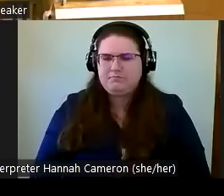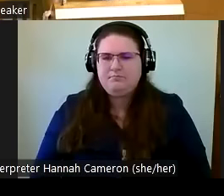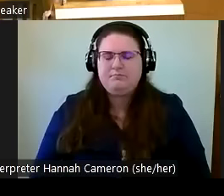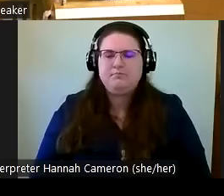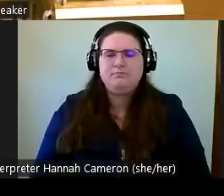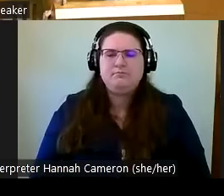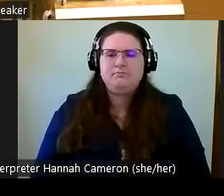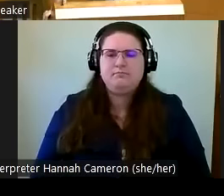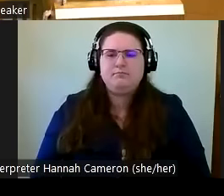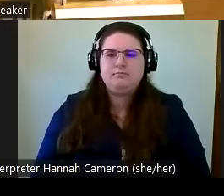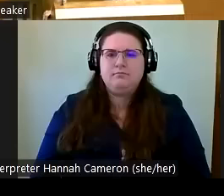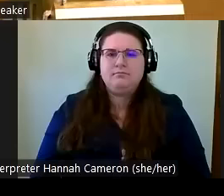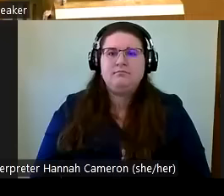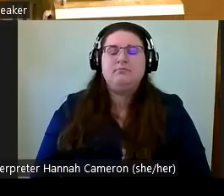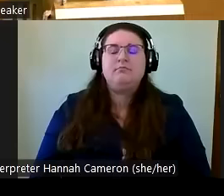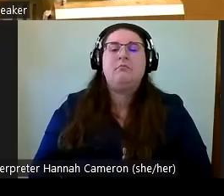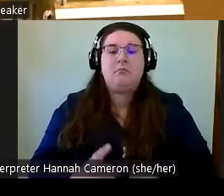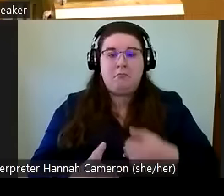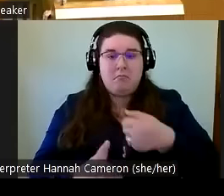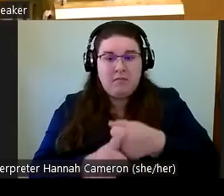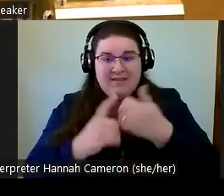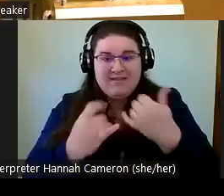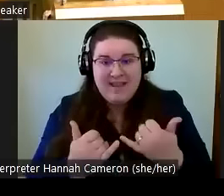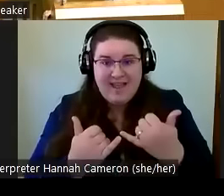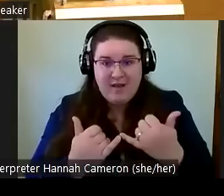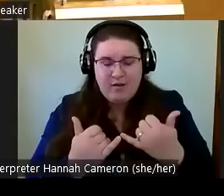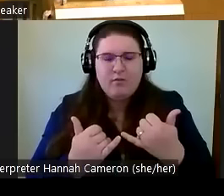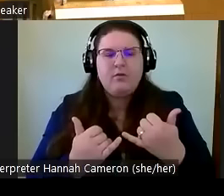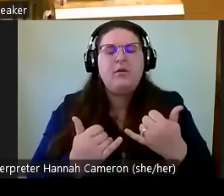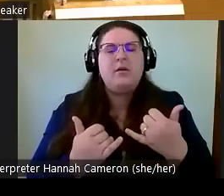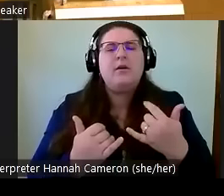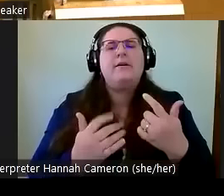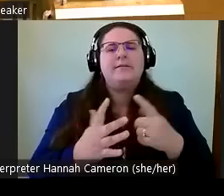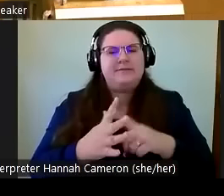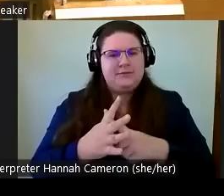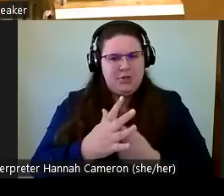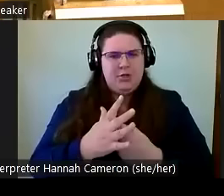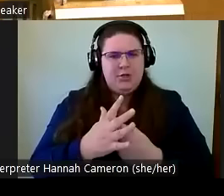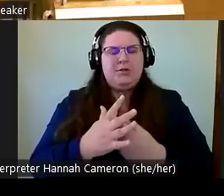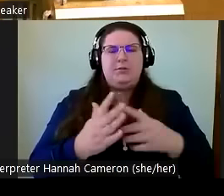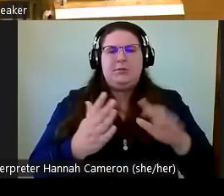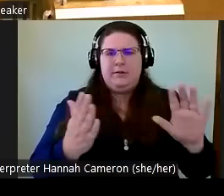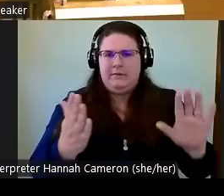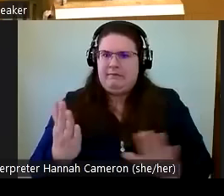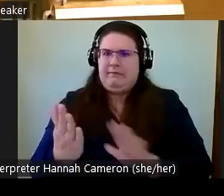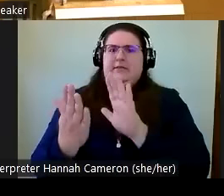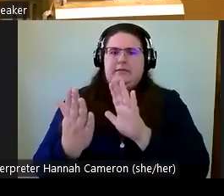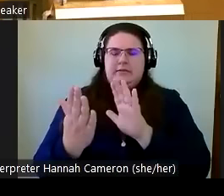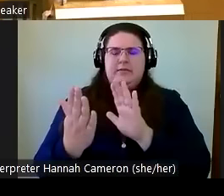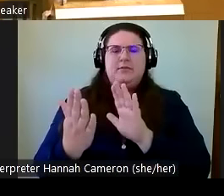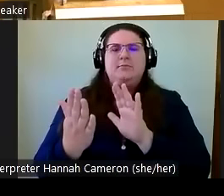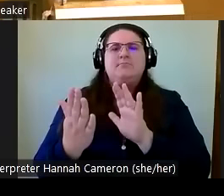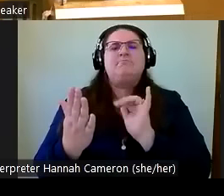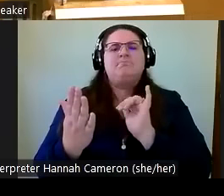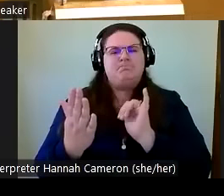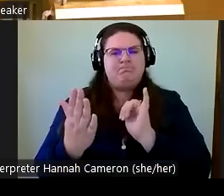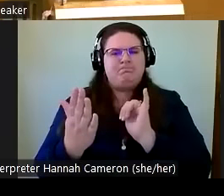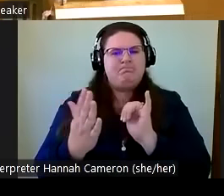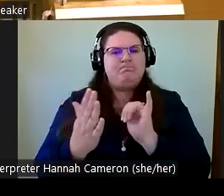But now I'm starting to face this and it's time to really start paying